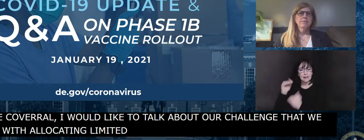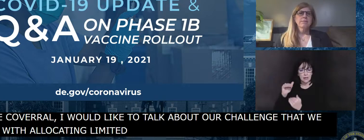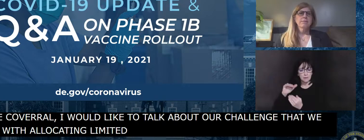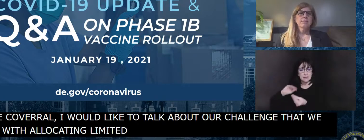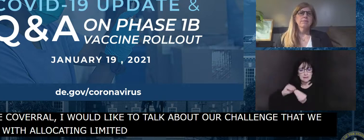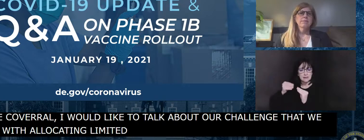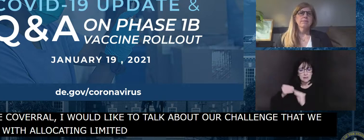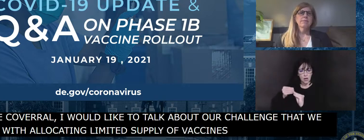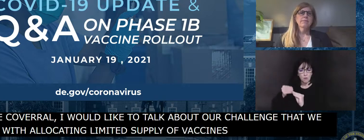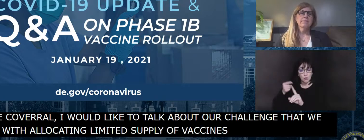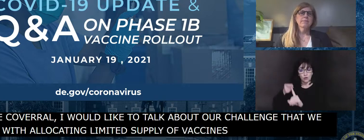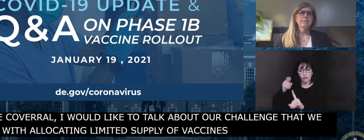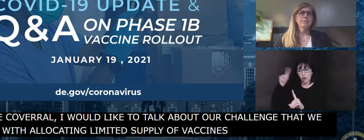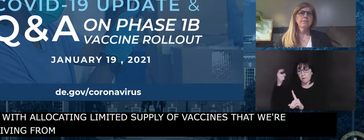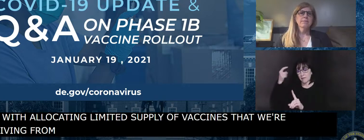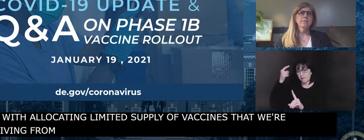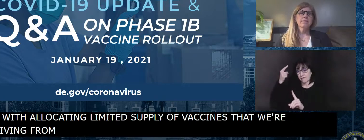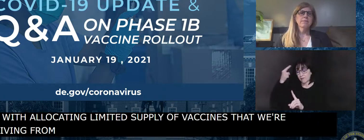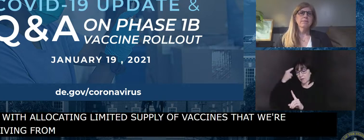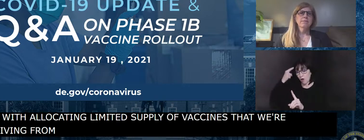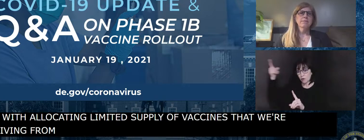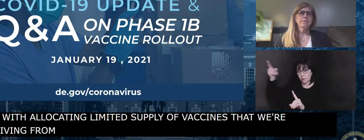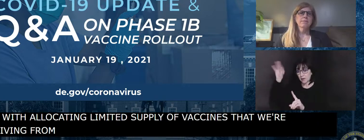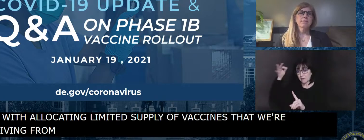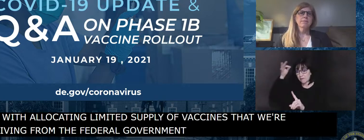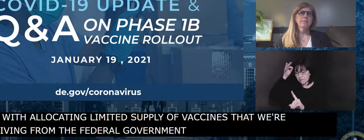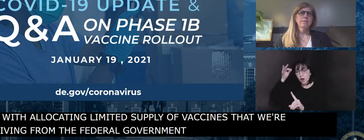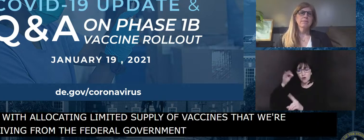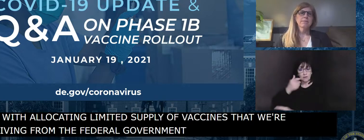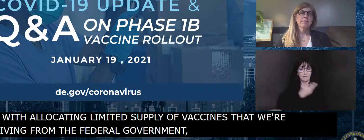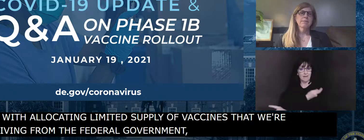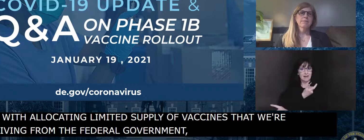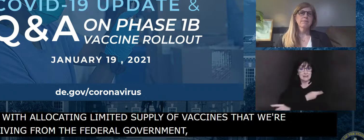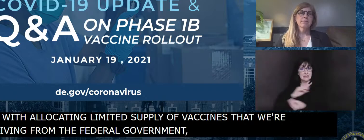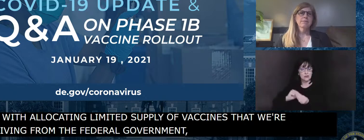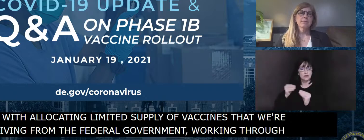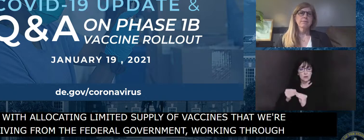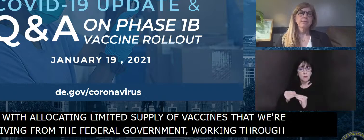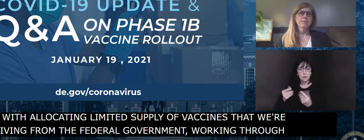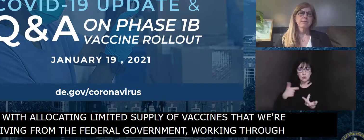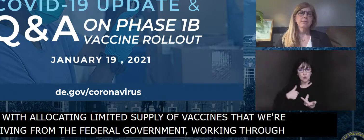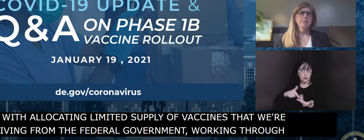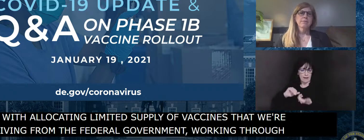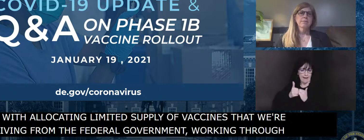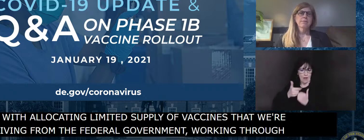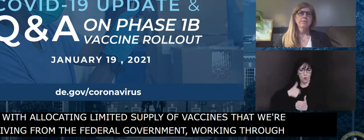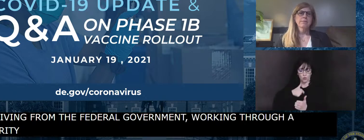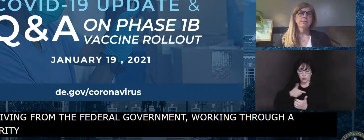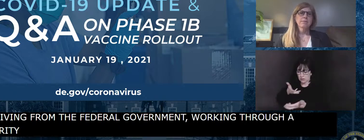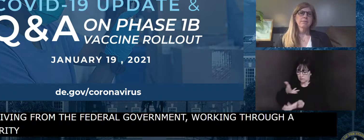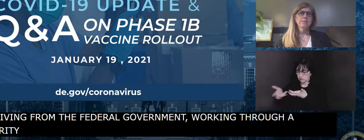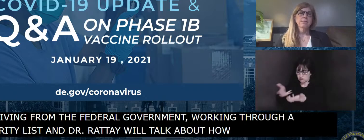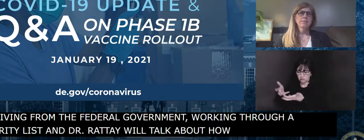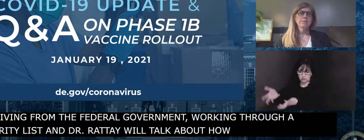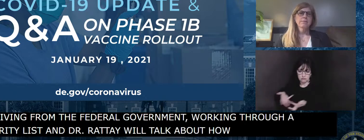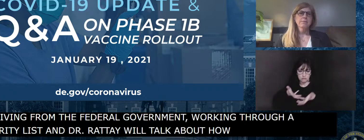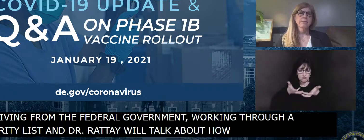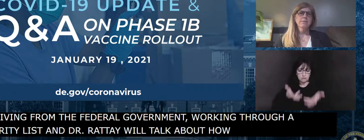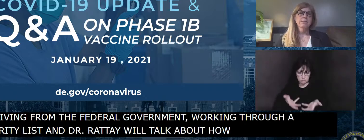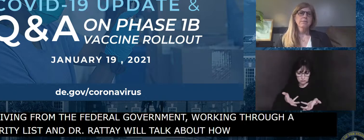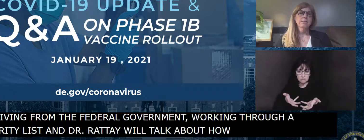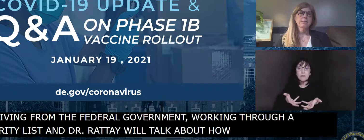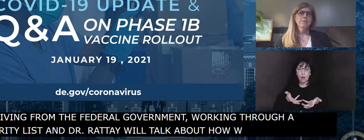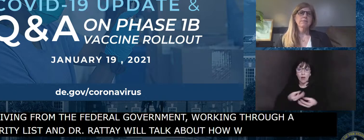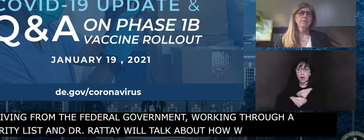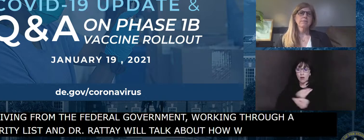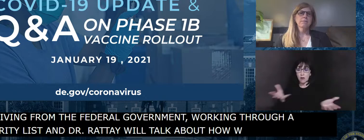from the federal government, working through a priority list, and Dr. Rattay will talk about how we got to that priority list,